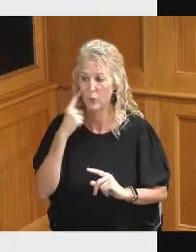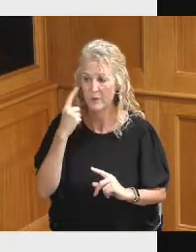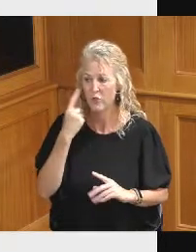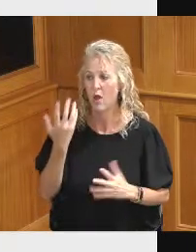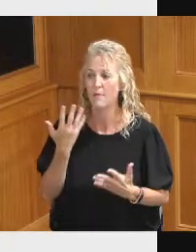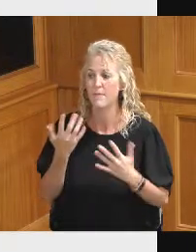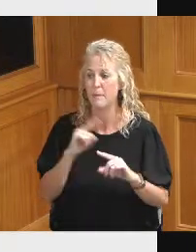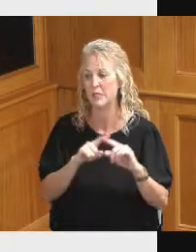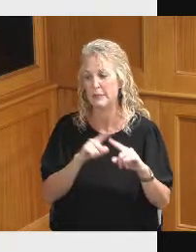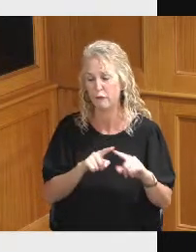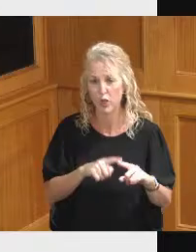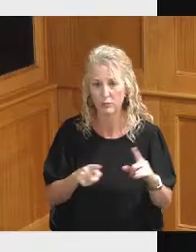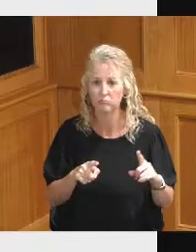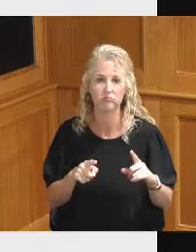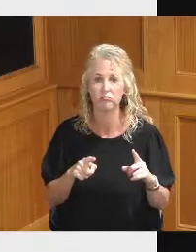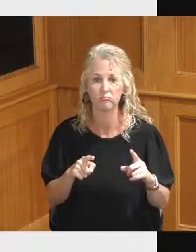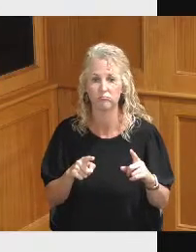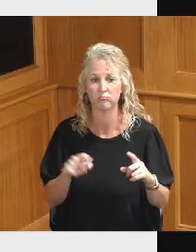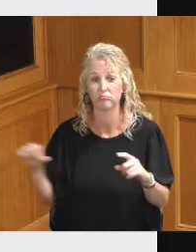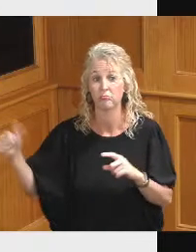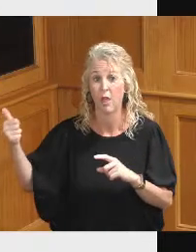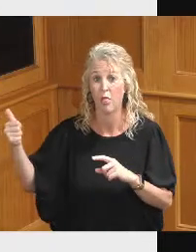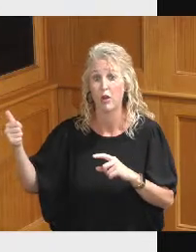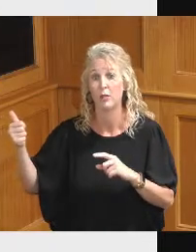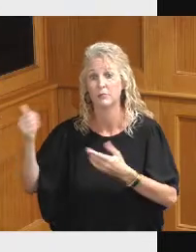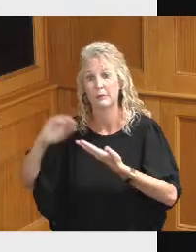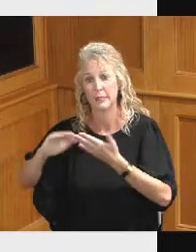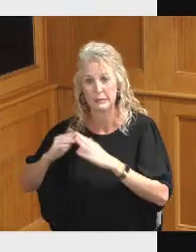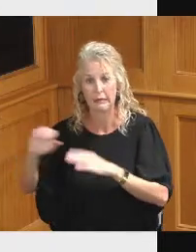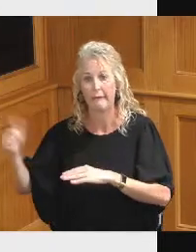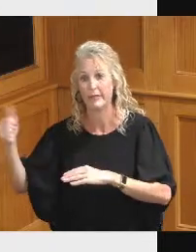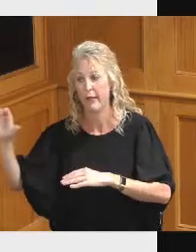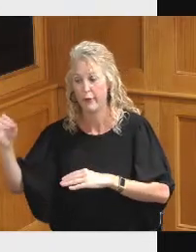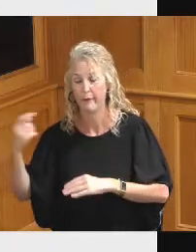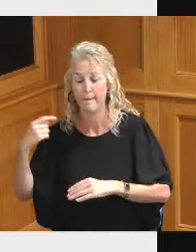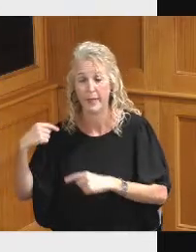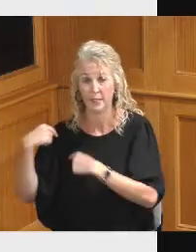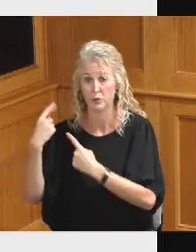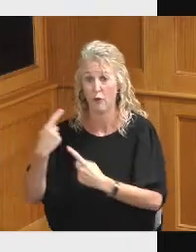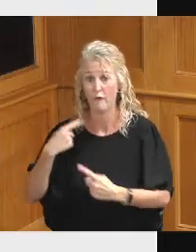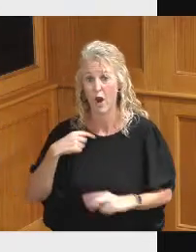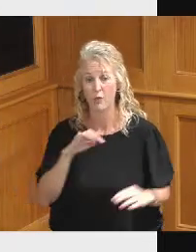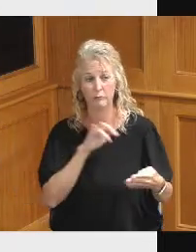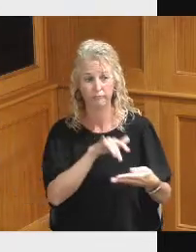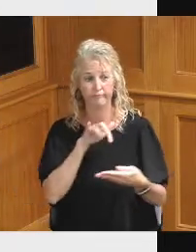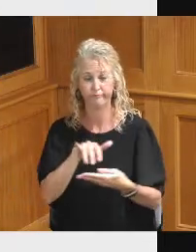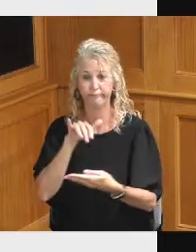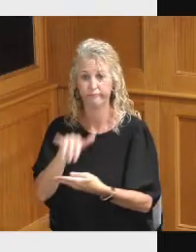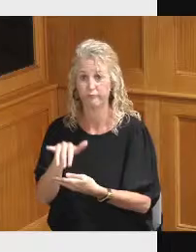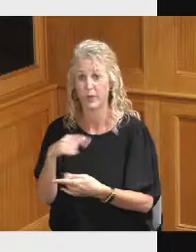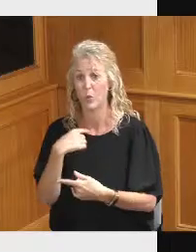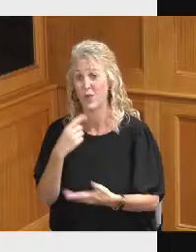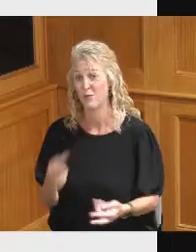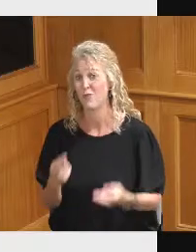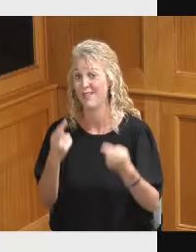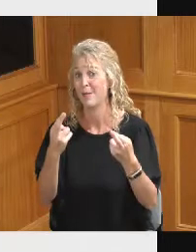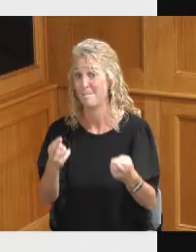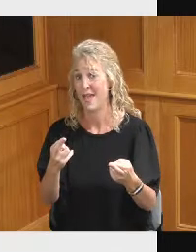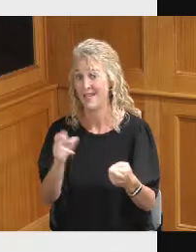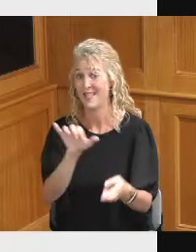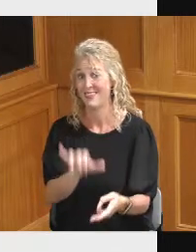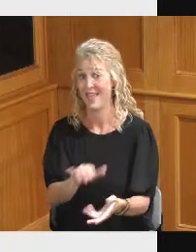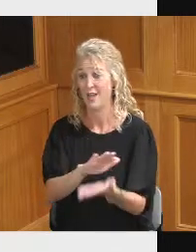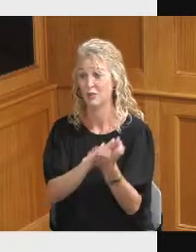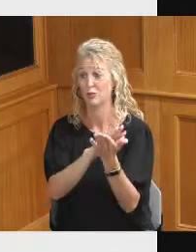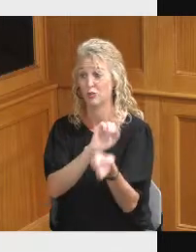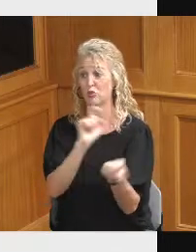various industry standards and again, all of the data that we have collected in the impervious surface charge, and we recommend that we shift